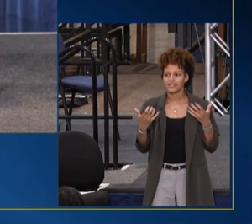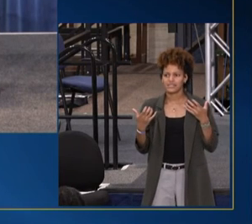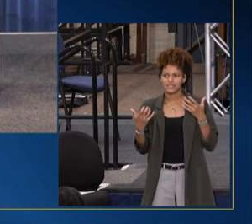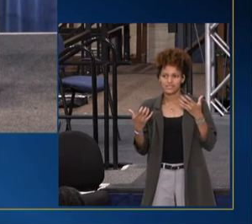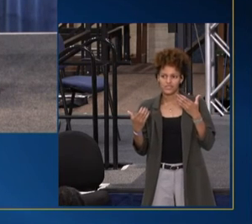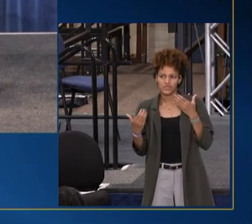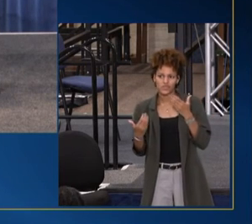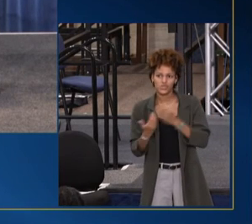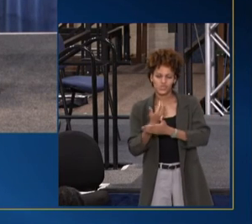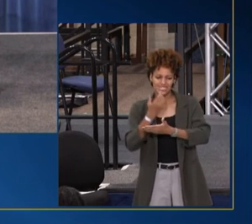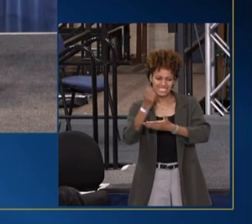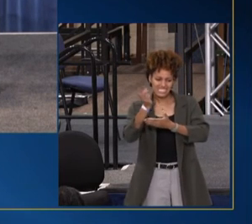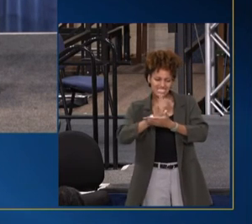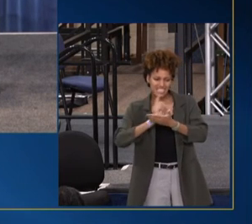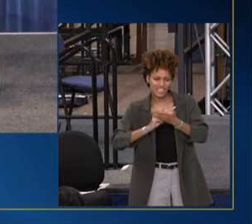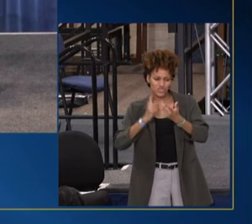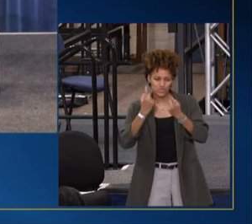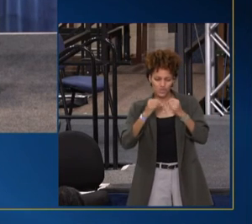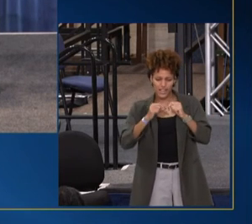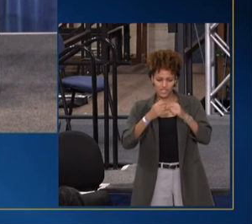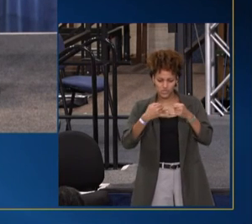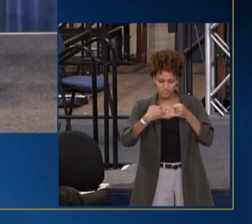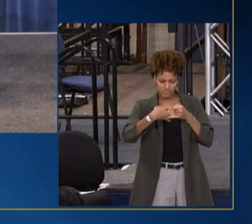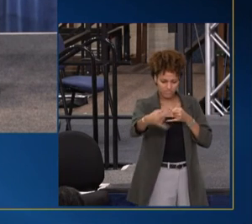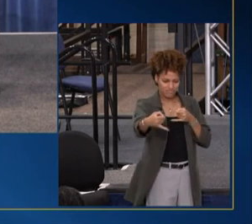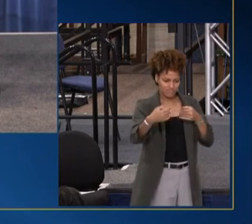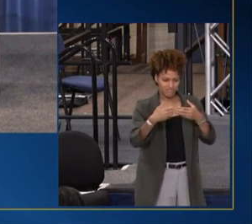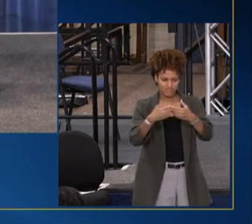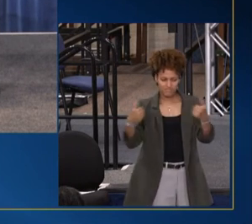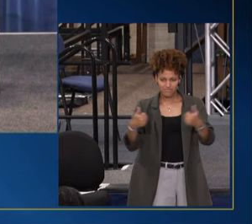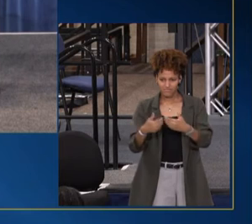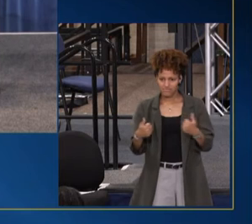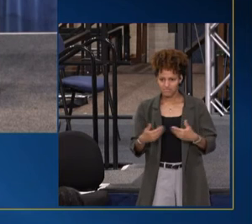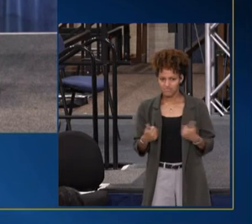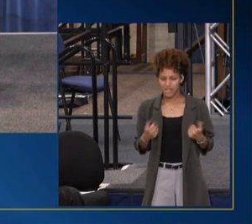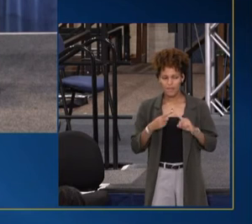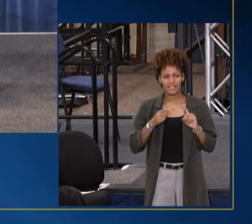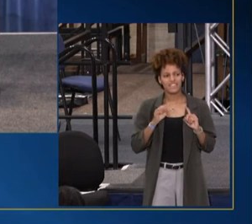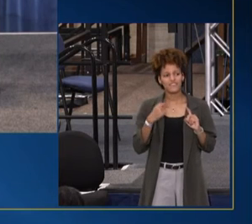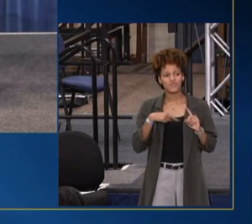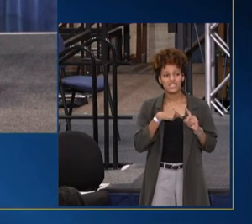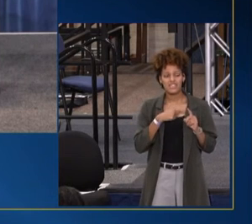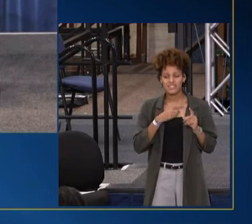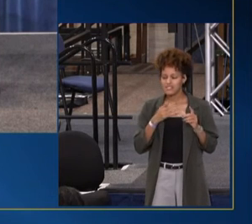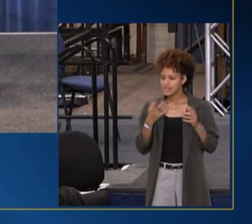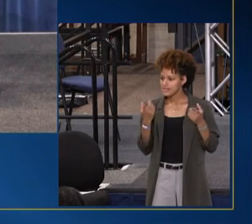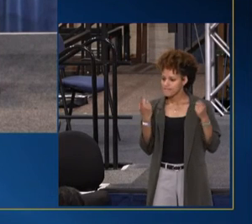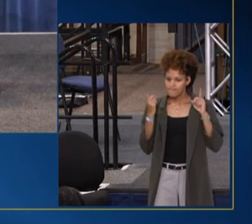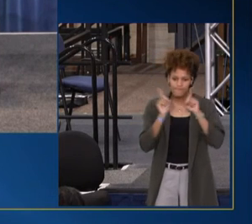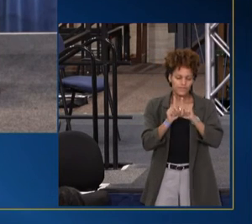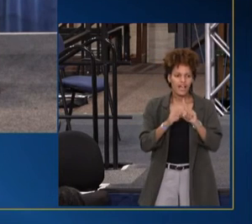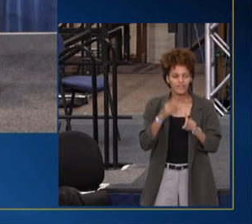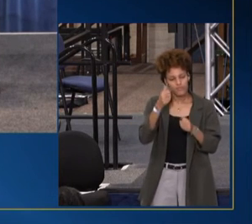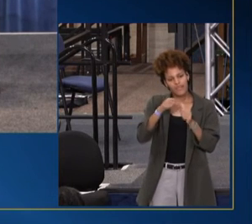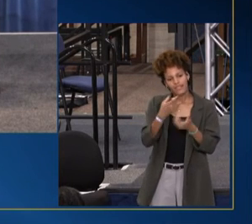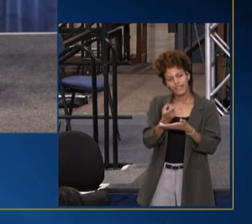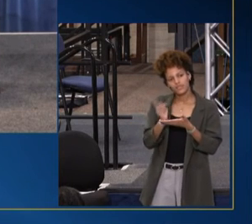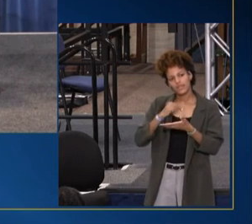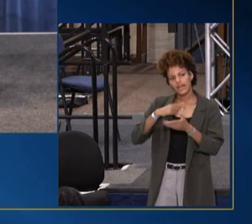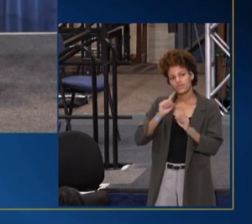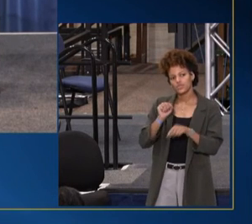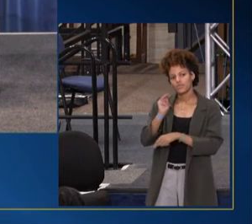to try and divide us. But I feel like if we come together, like last week, I was in Memphis at